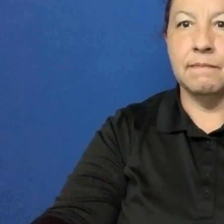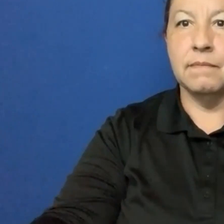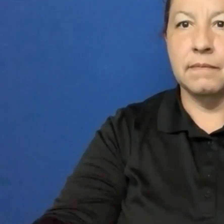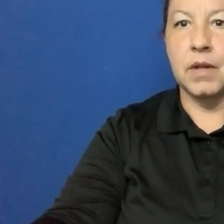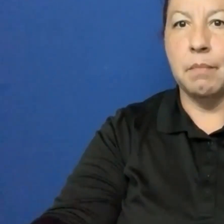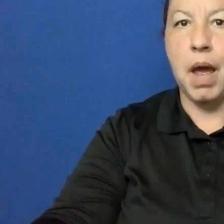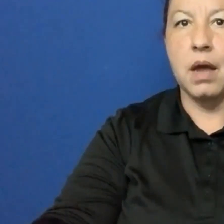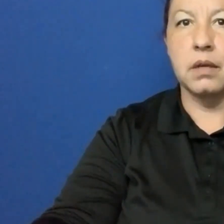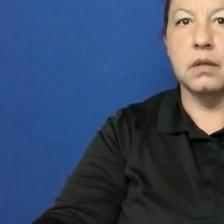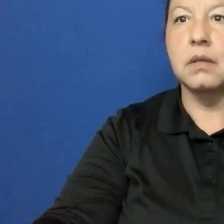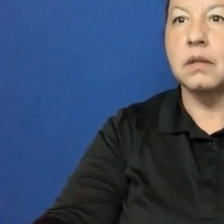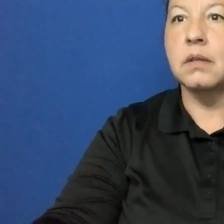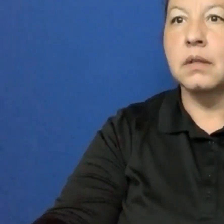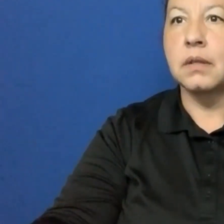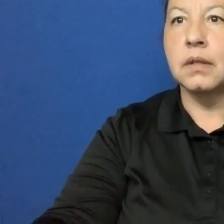Okay, we got.